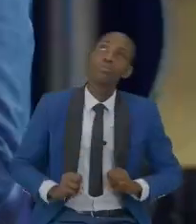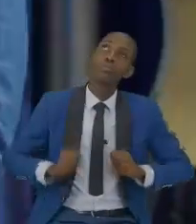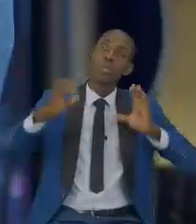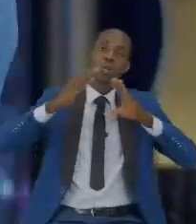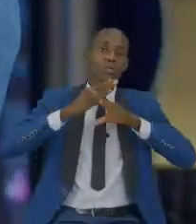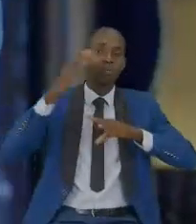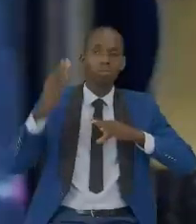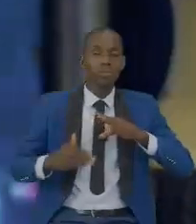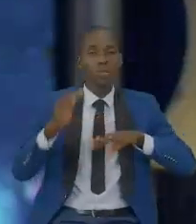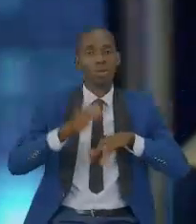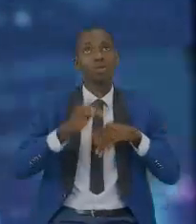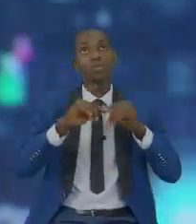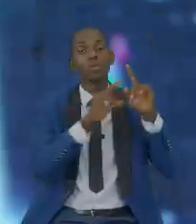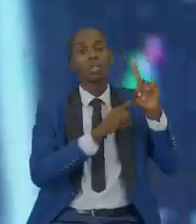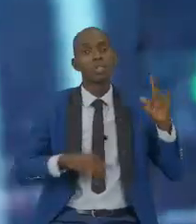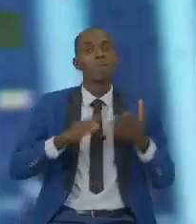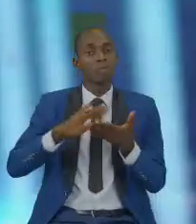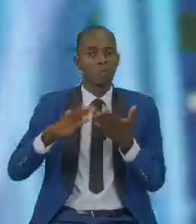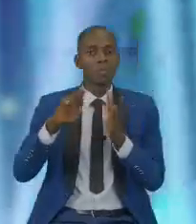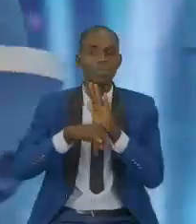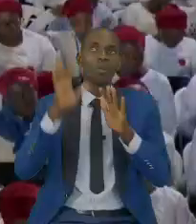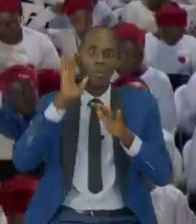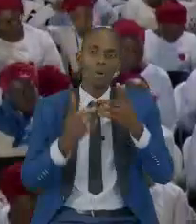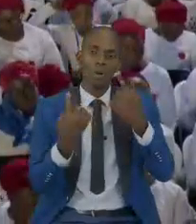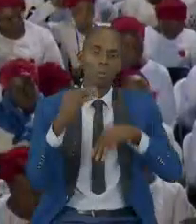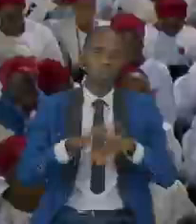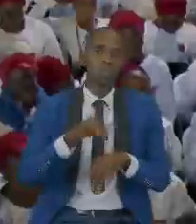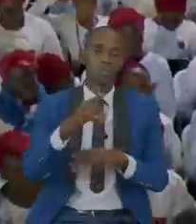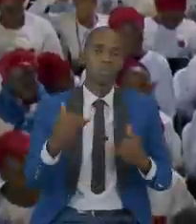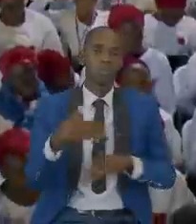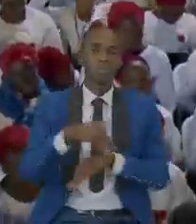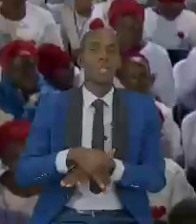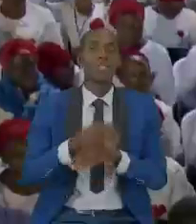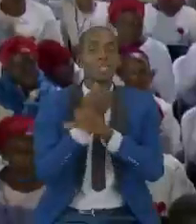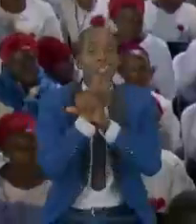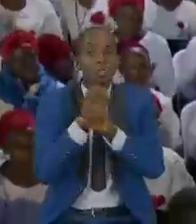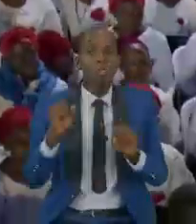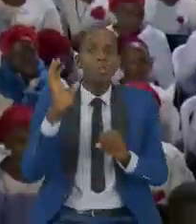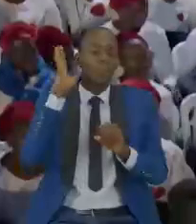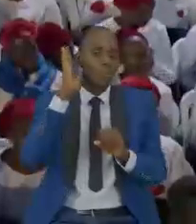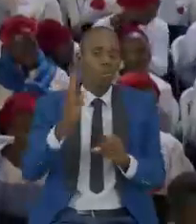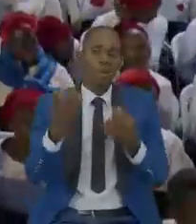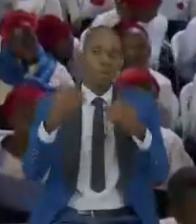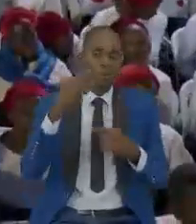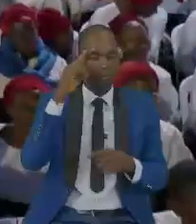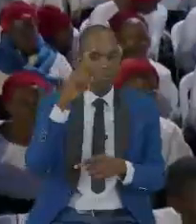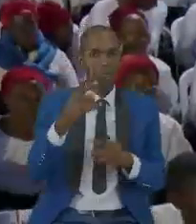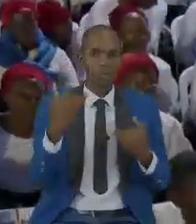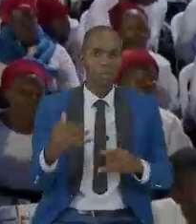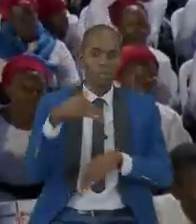unto the Lord. Forgiveness has come tonight. Salvation has come